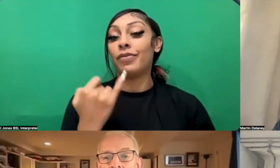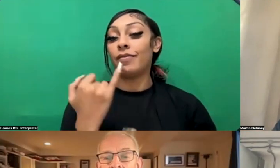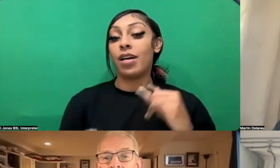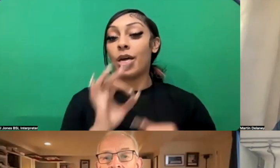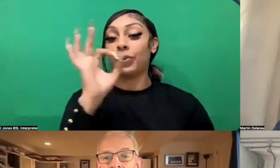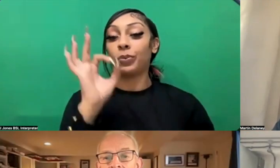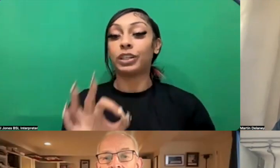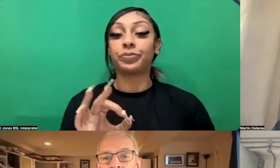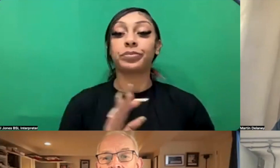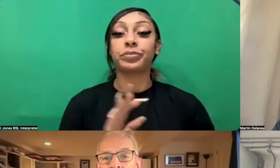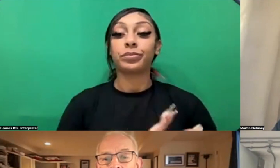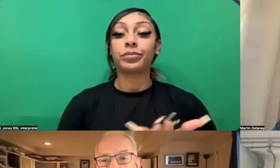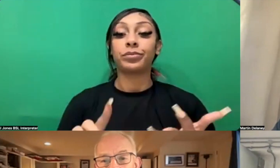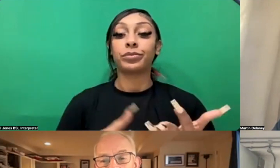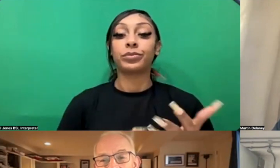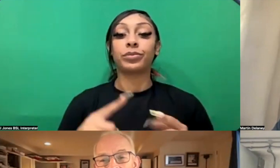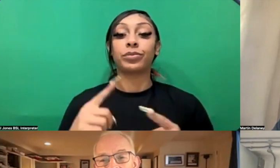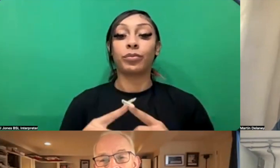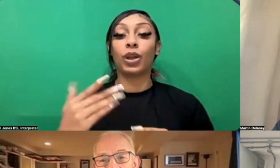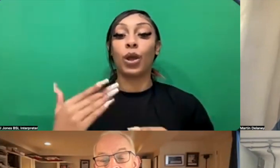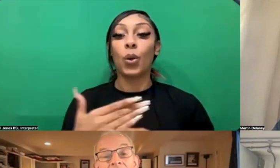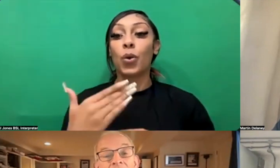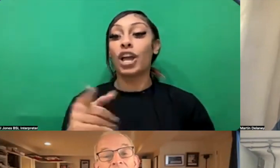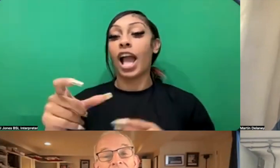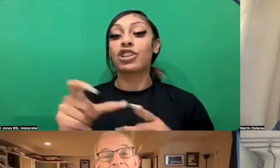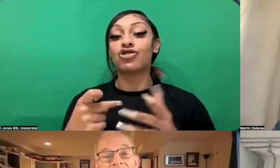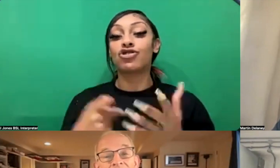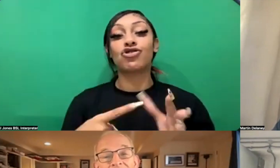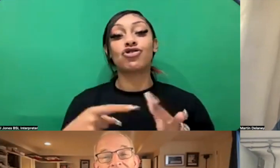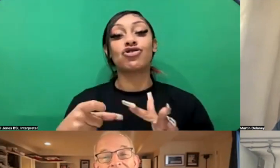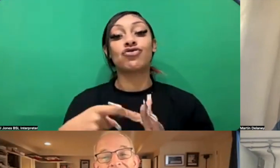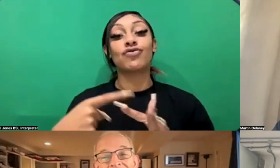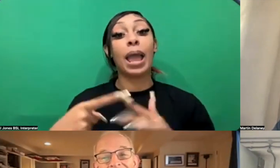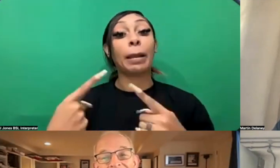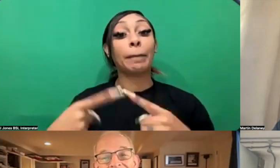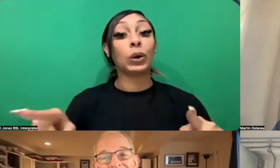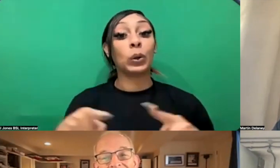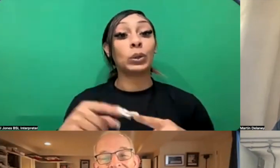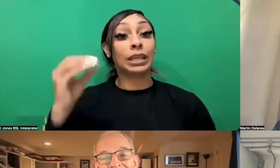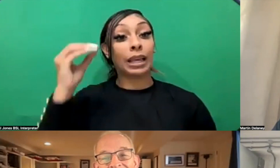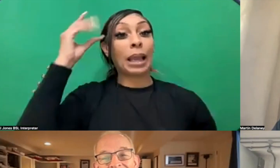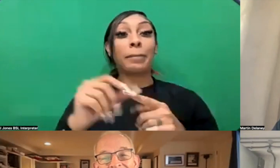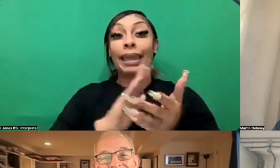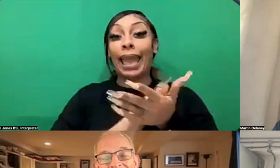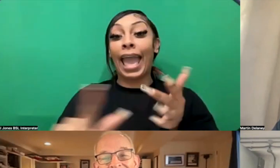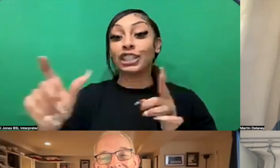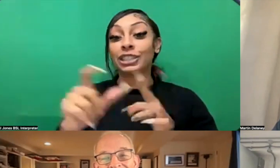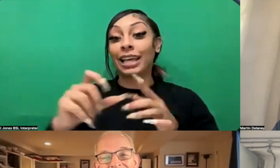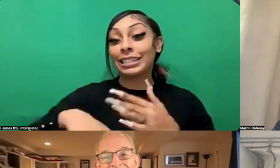who works with Drake Music. He's an instrument maker, doing a PhD in developing accessible instruments using